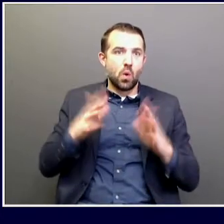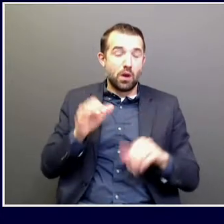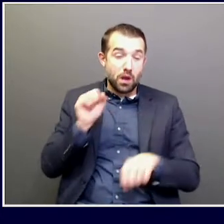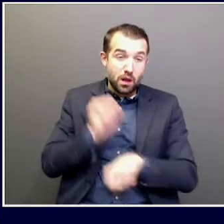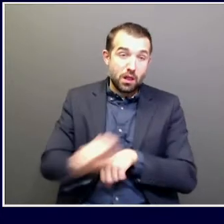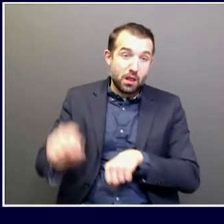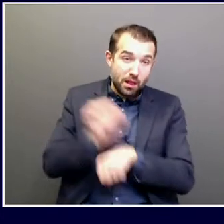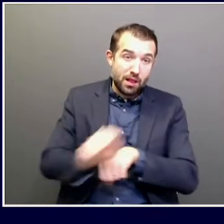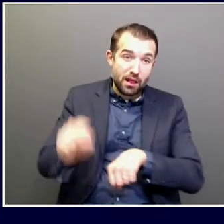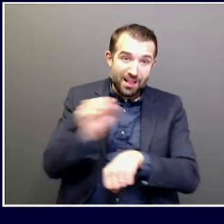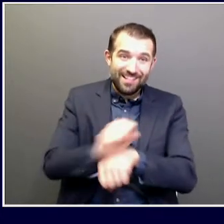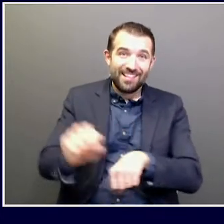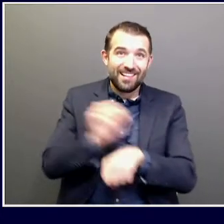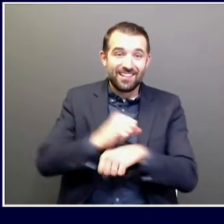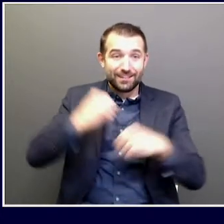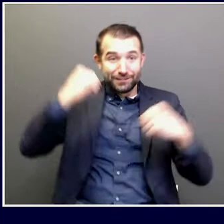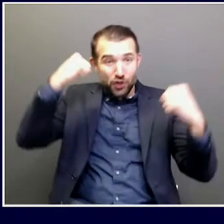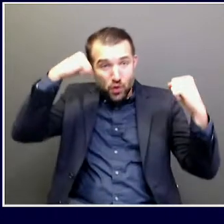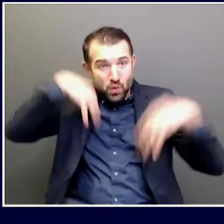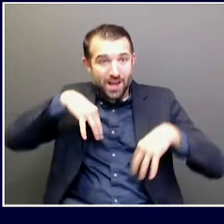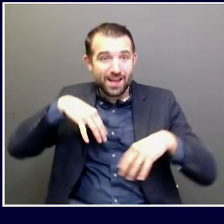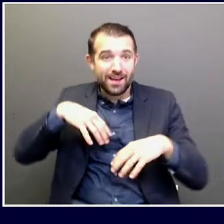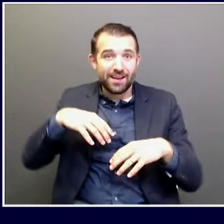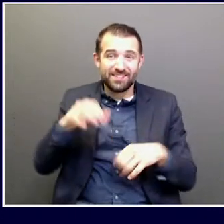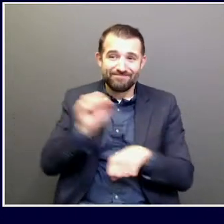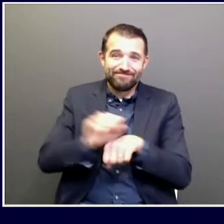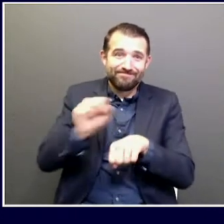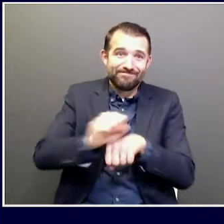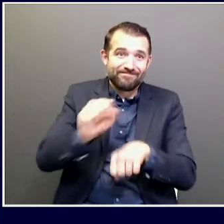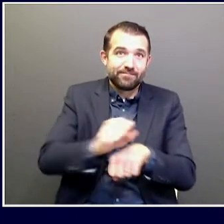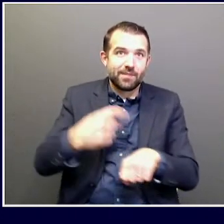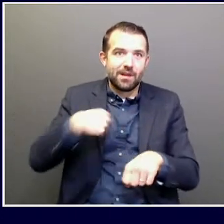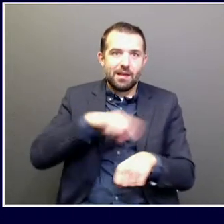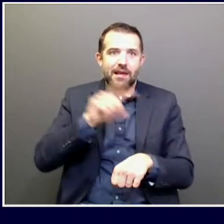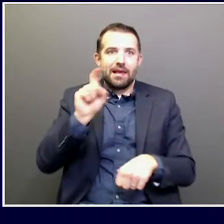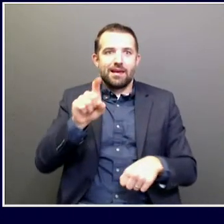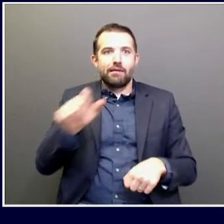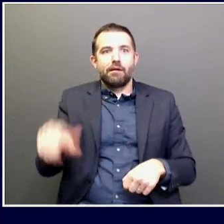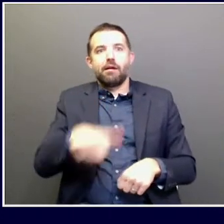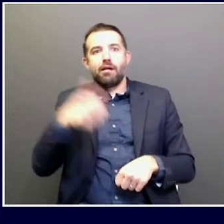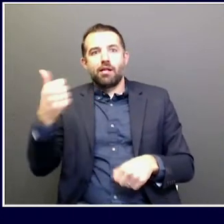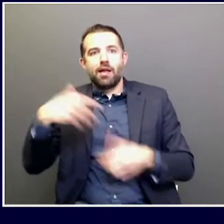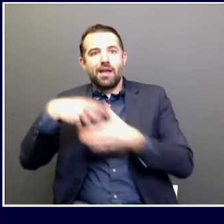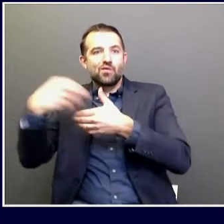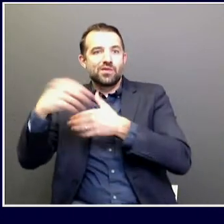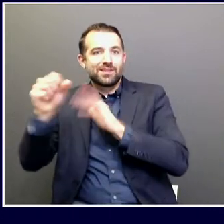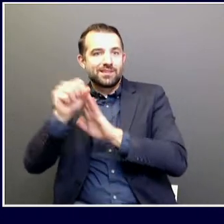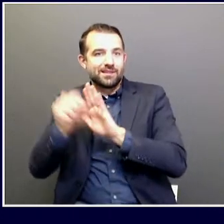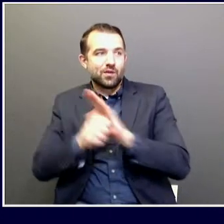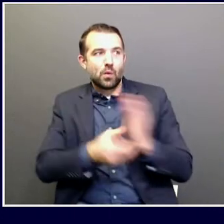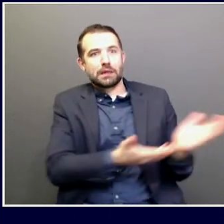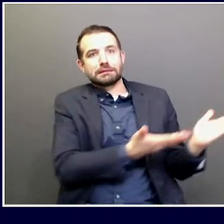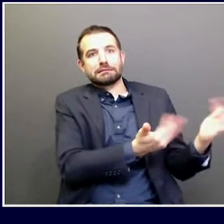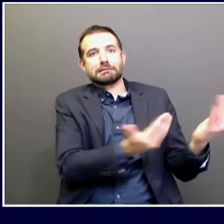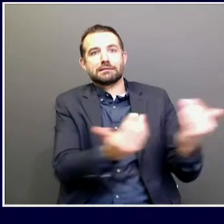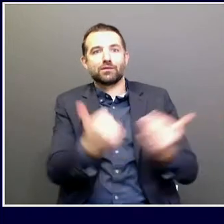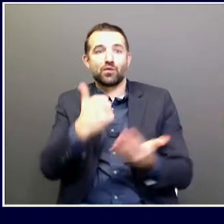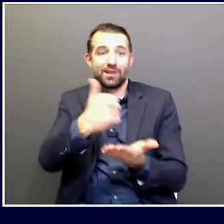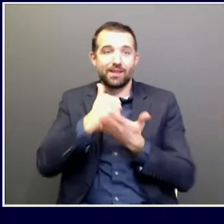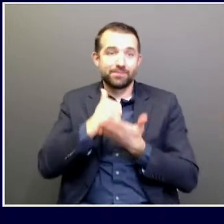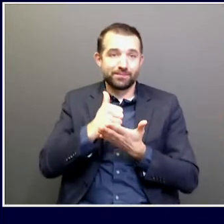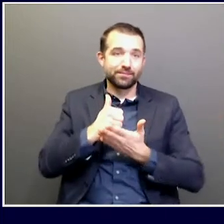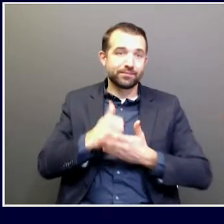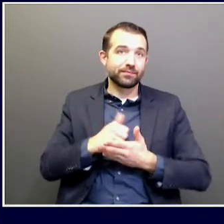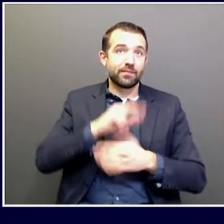clinicians from out of state to really supplement that. All that said, we think that our plan, working with the National Guard, to be able to move